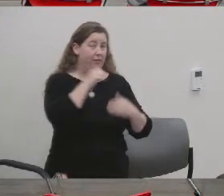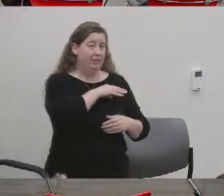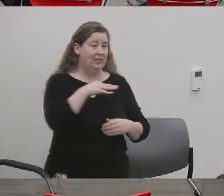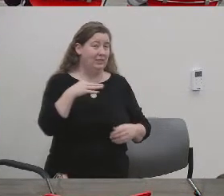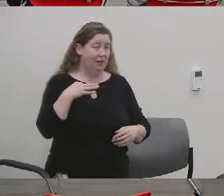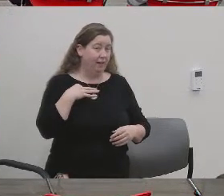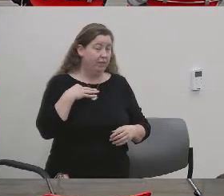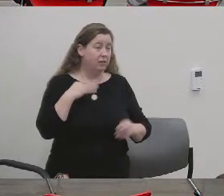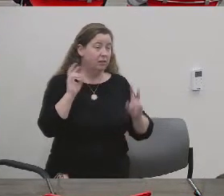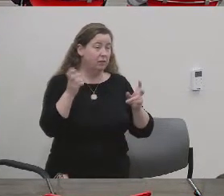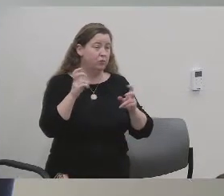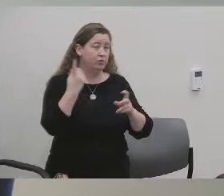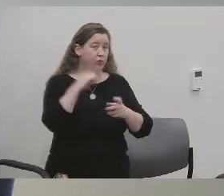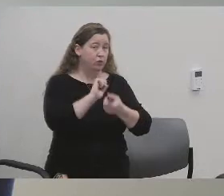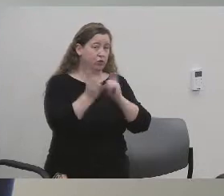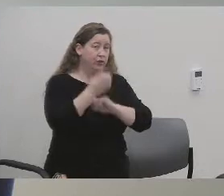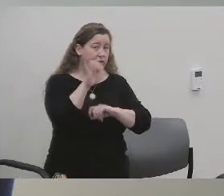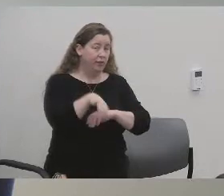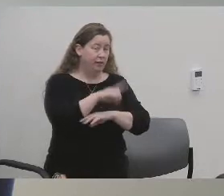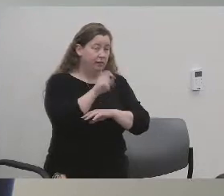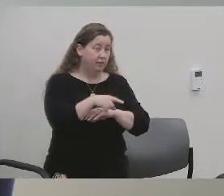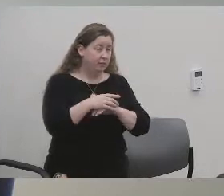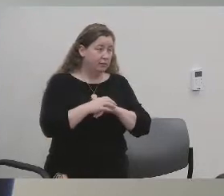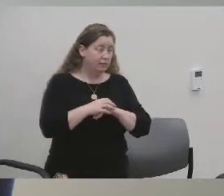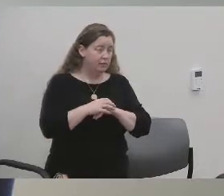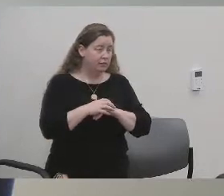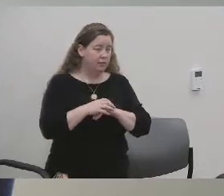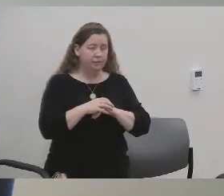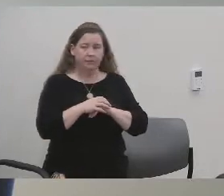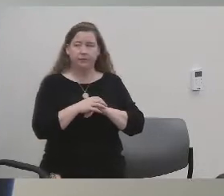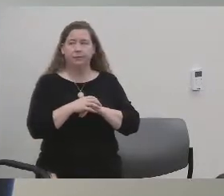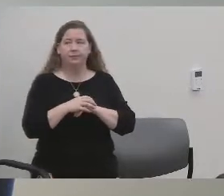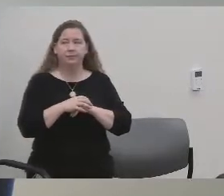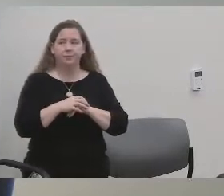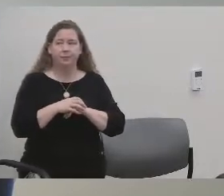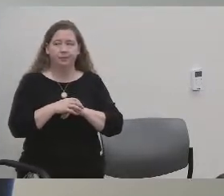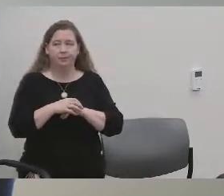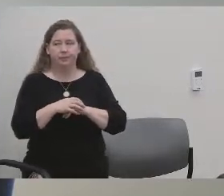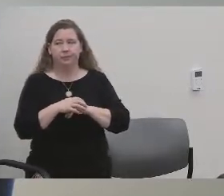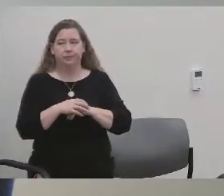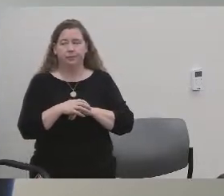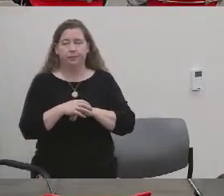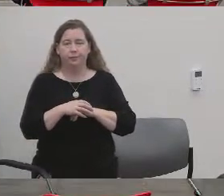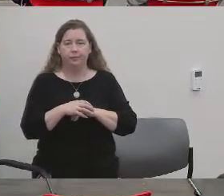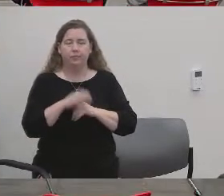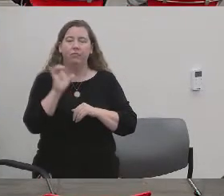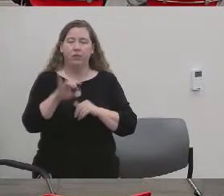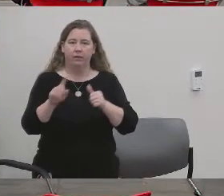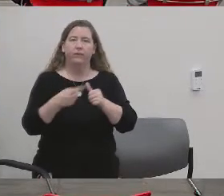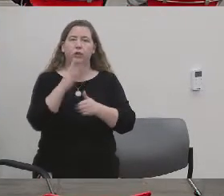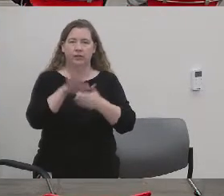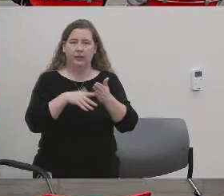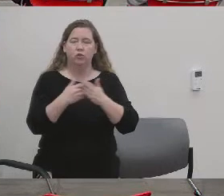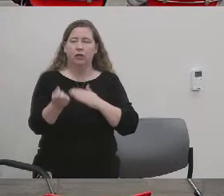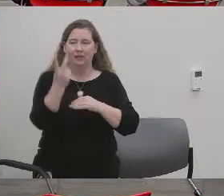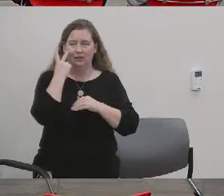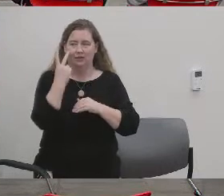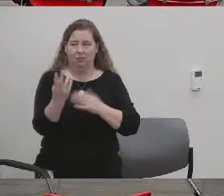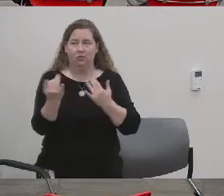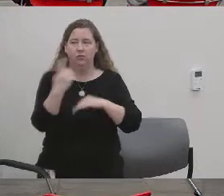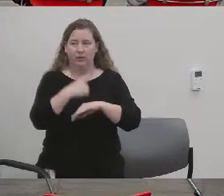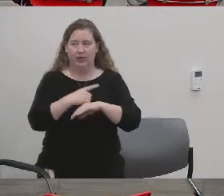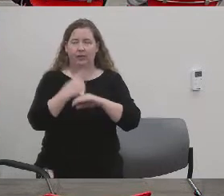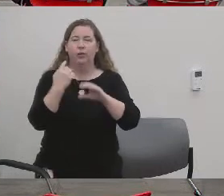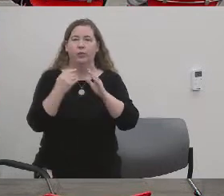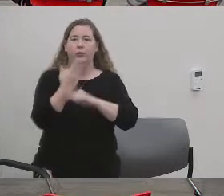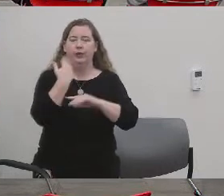to make these kind of changes? This schedule is the first time I'm seeing it. It was sent today via email. I was